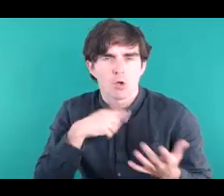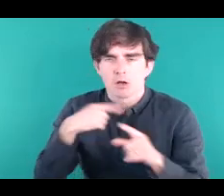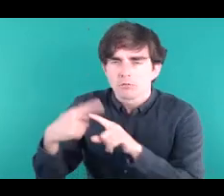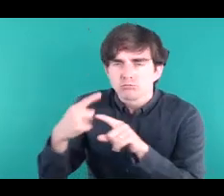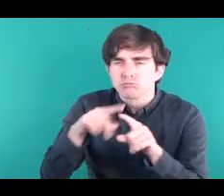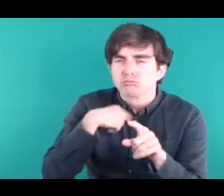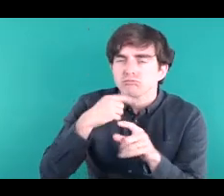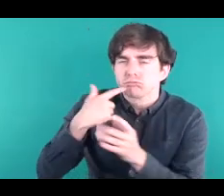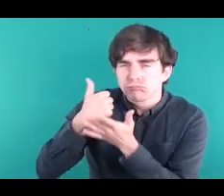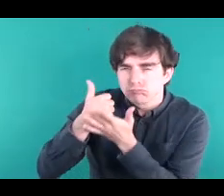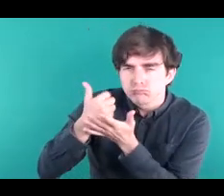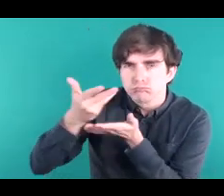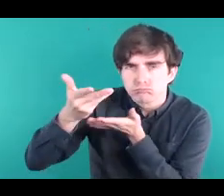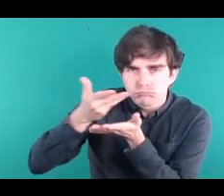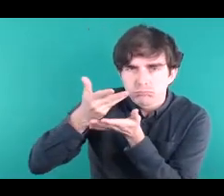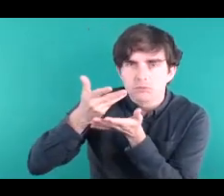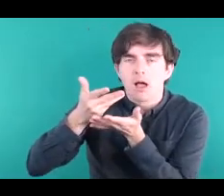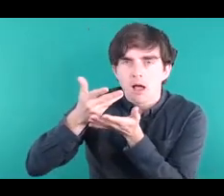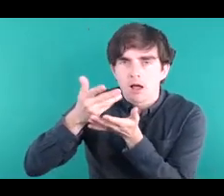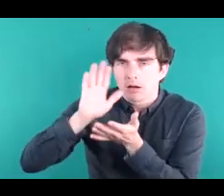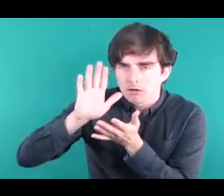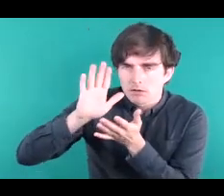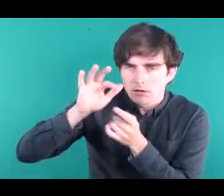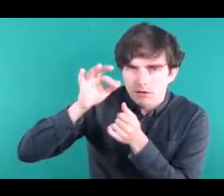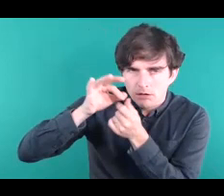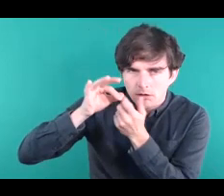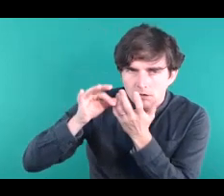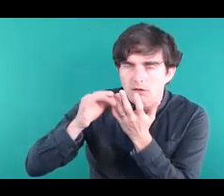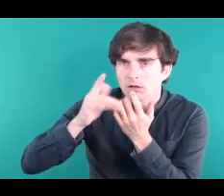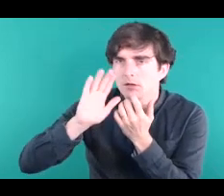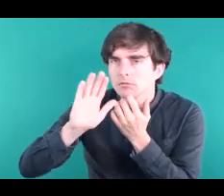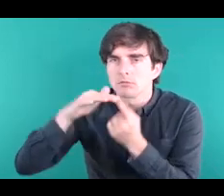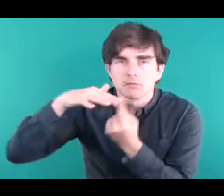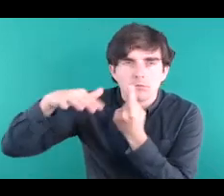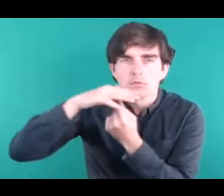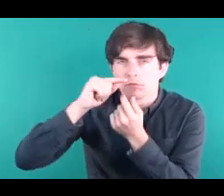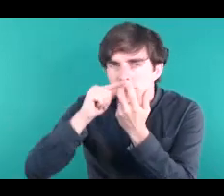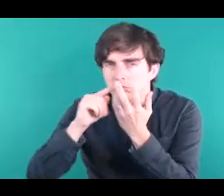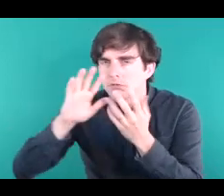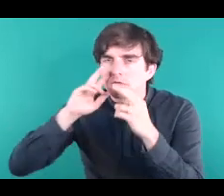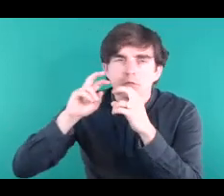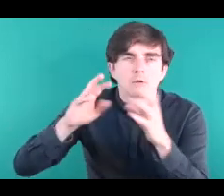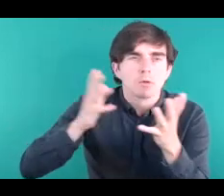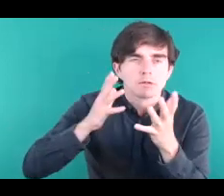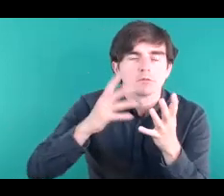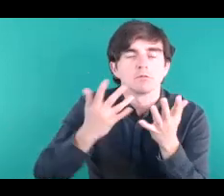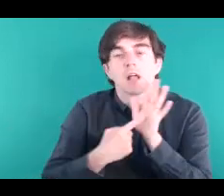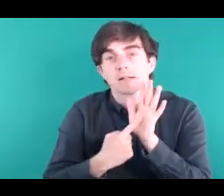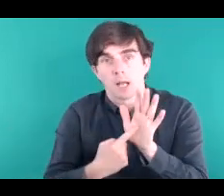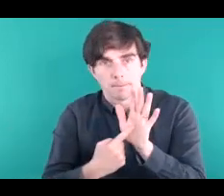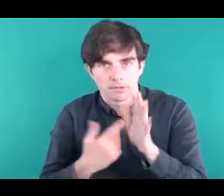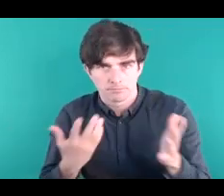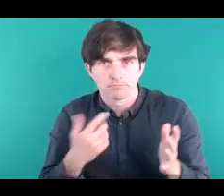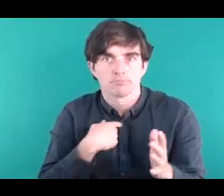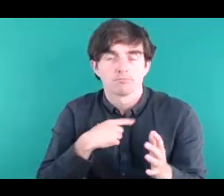and inclusion in social protection responses. That has now moved and taken on a new